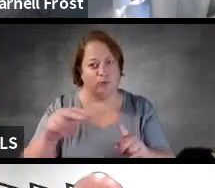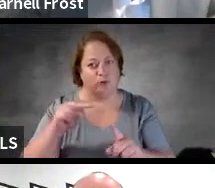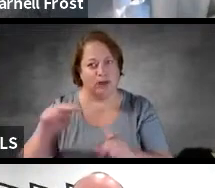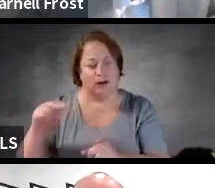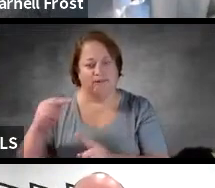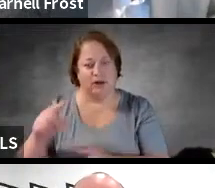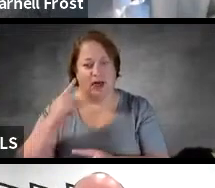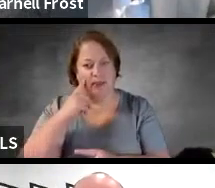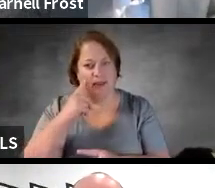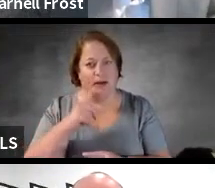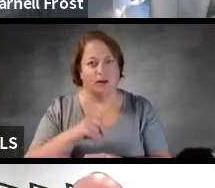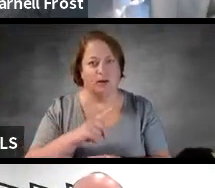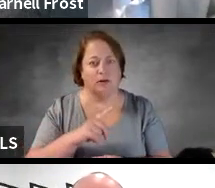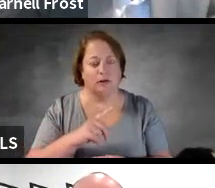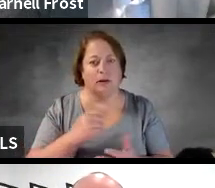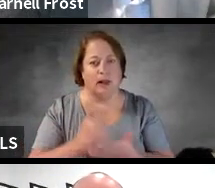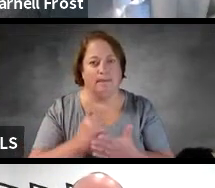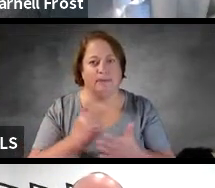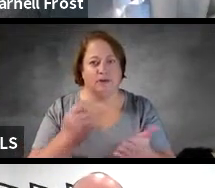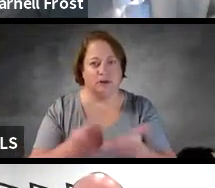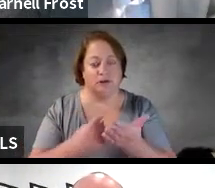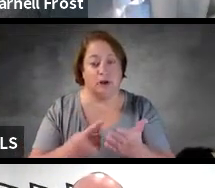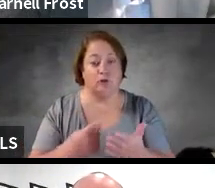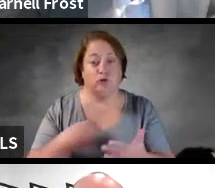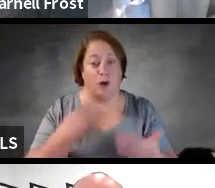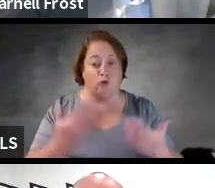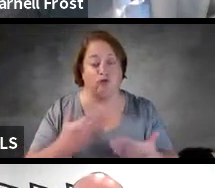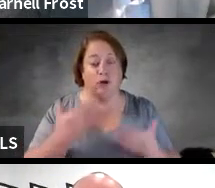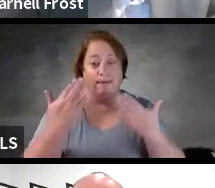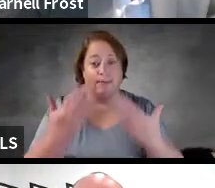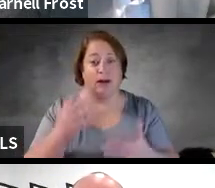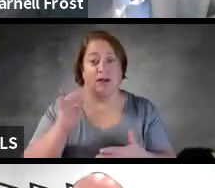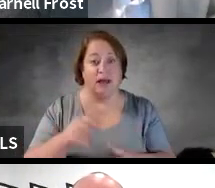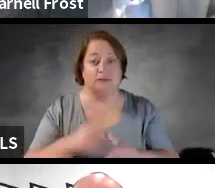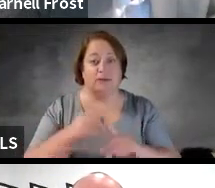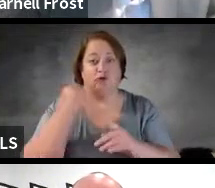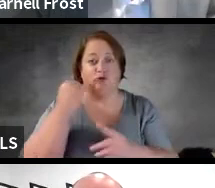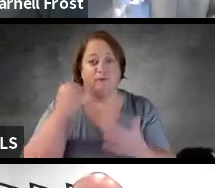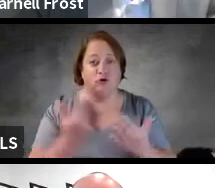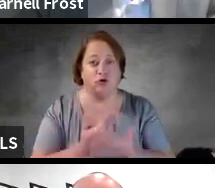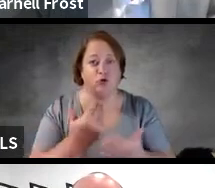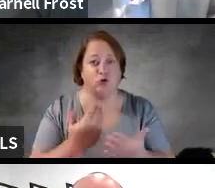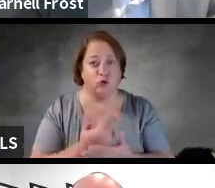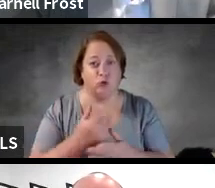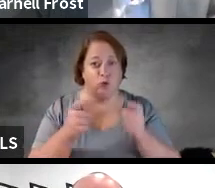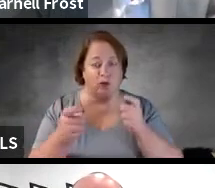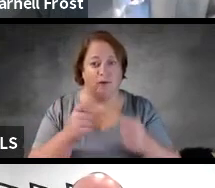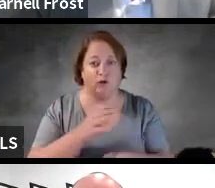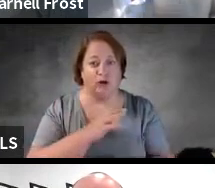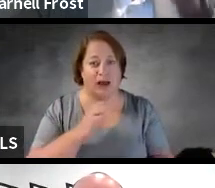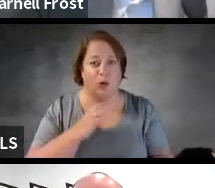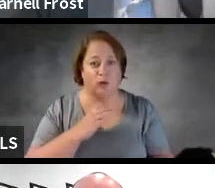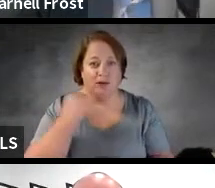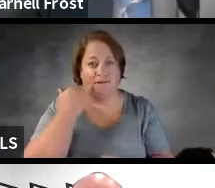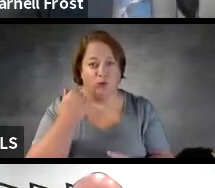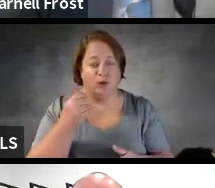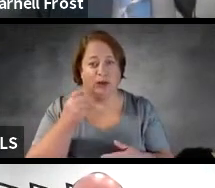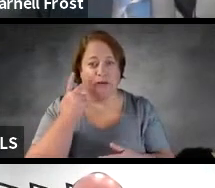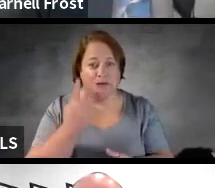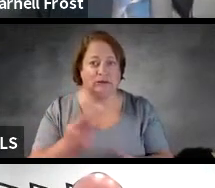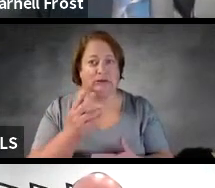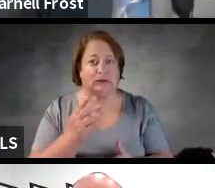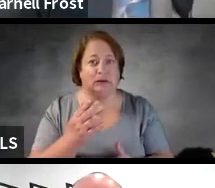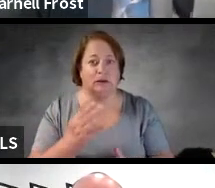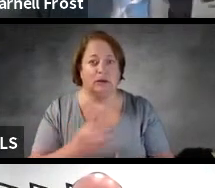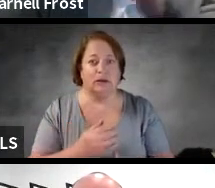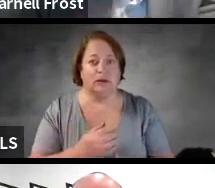really prompts the discussion. So I would recommend that, especially if you're new to the governing council, if you can get a hold of one of those,